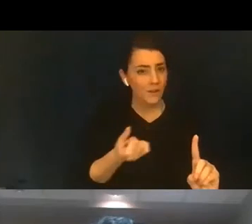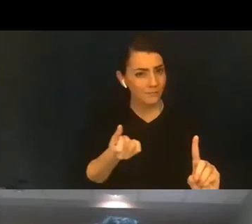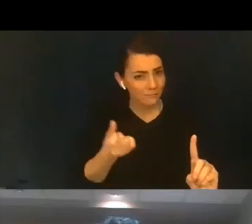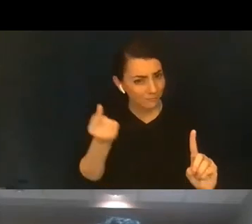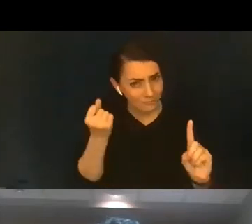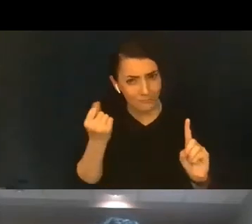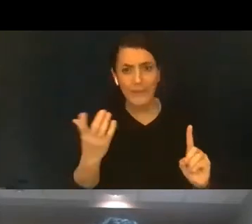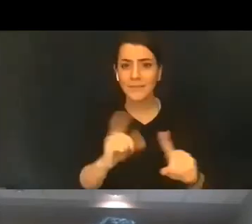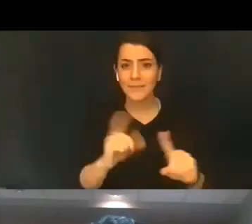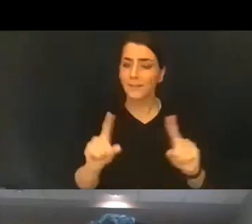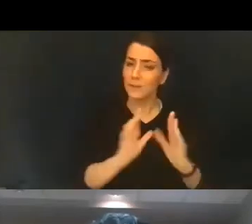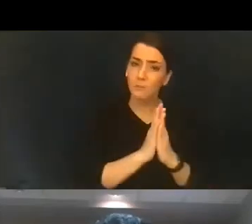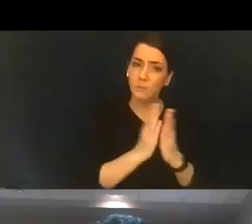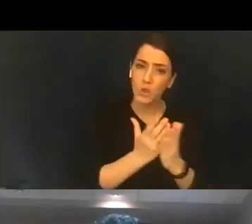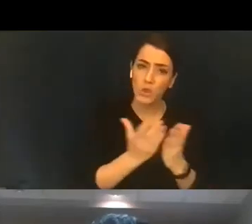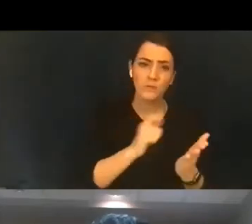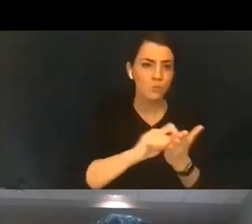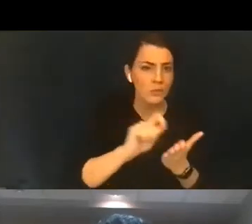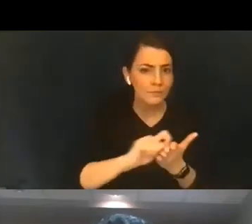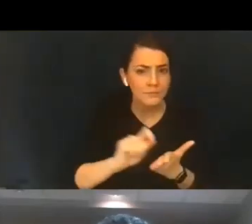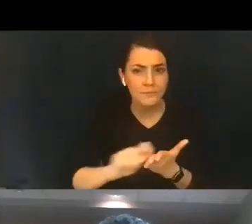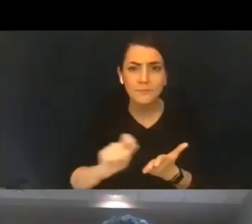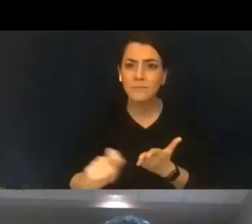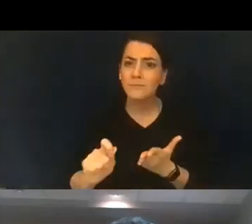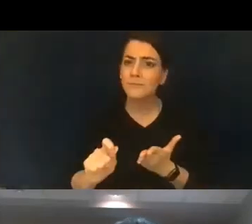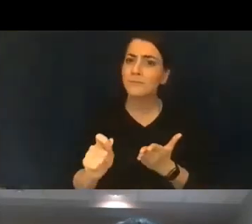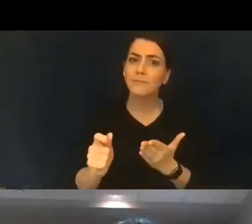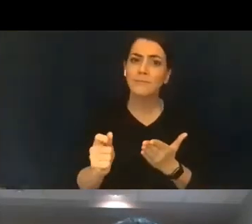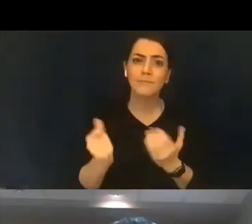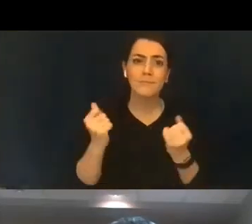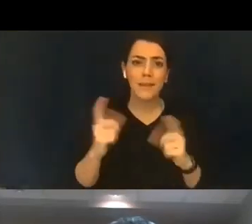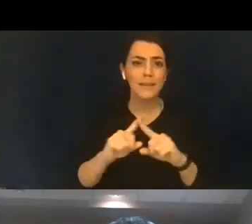and veterans, American veterans, and